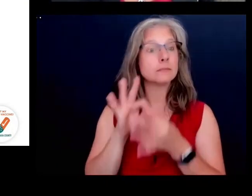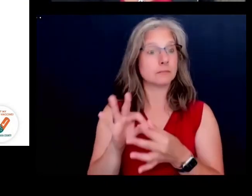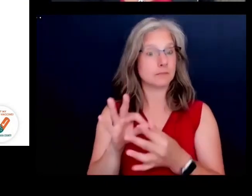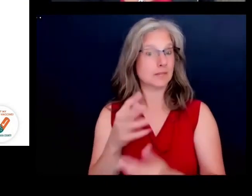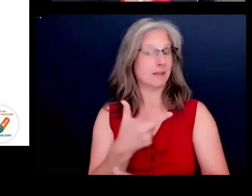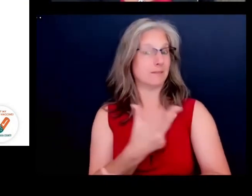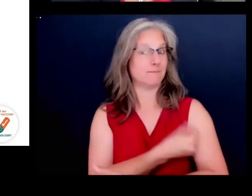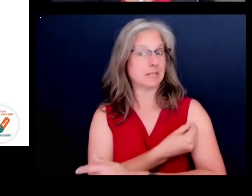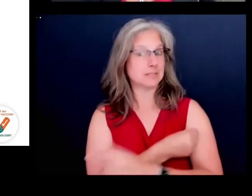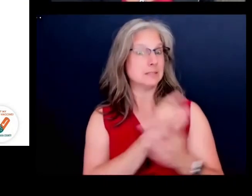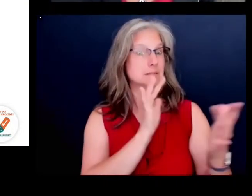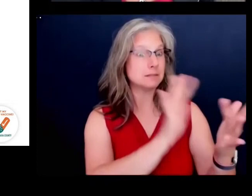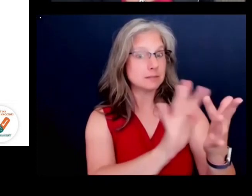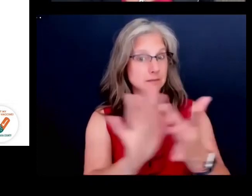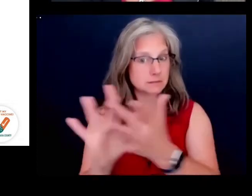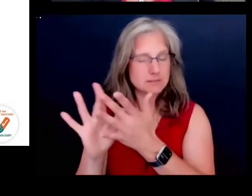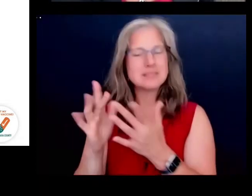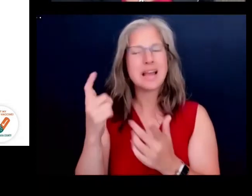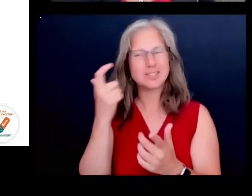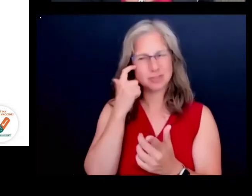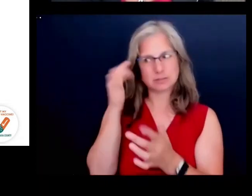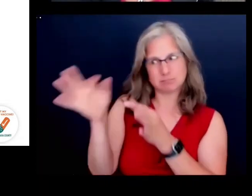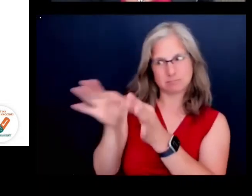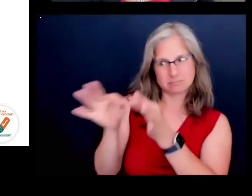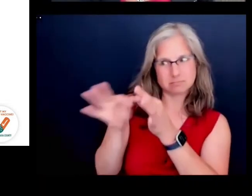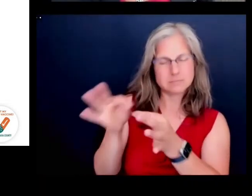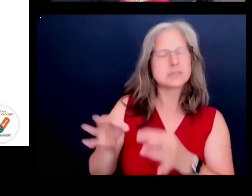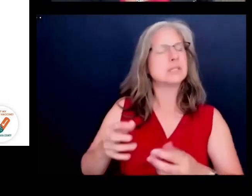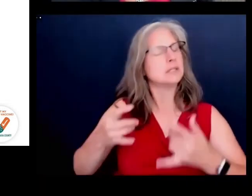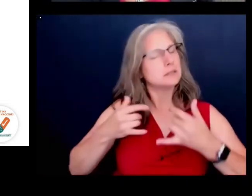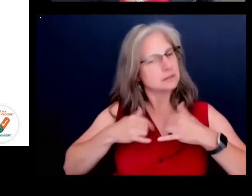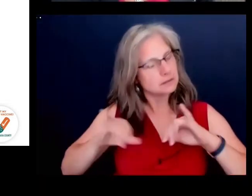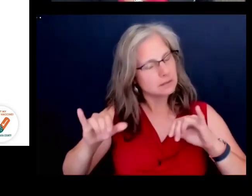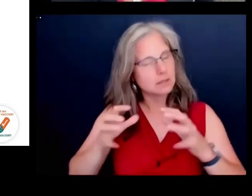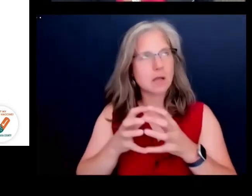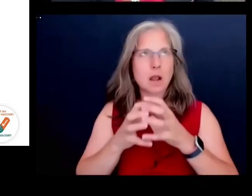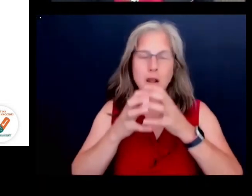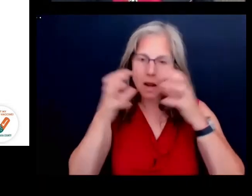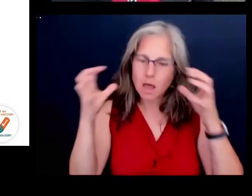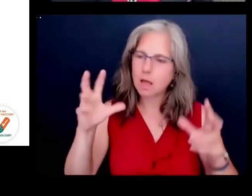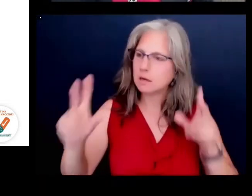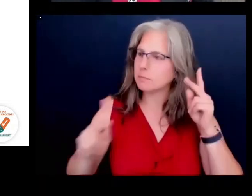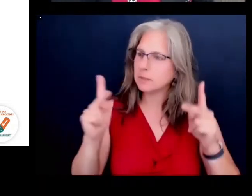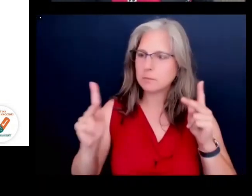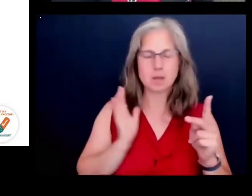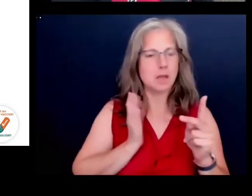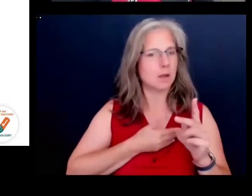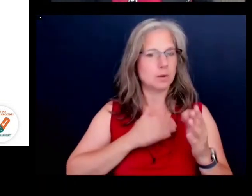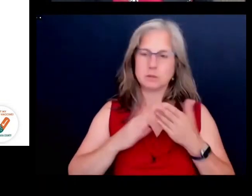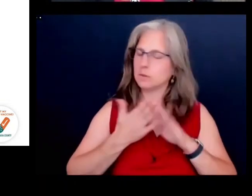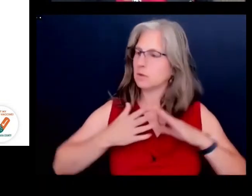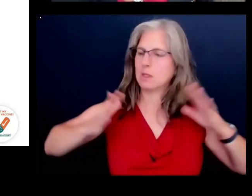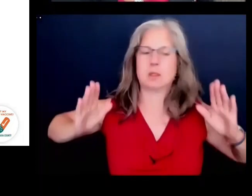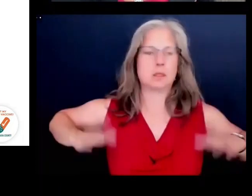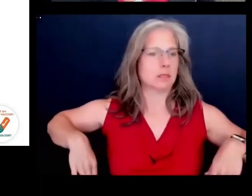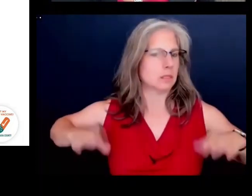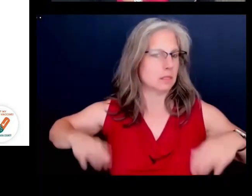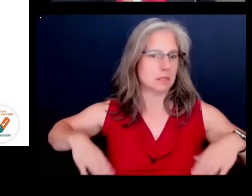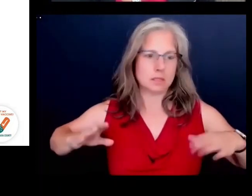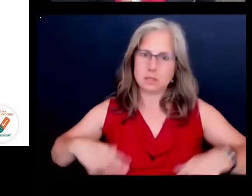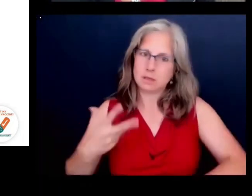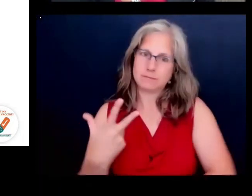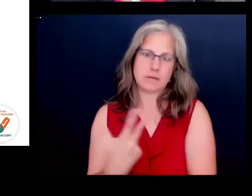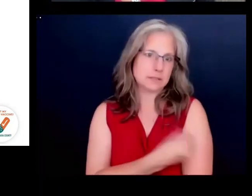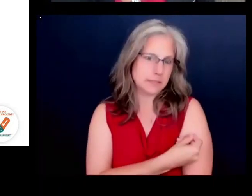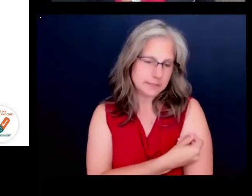With regards to vaccine outreach, as I have shared with you, we still have a significant number of our community